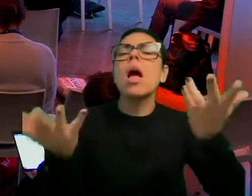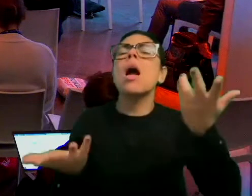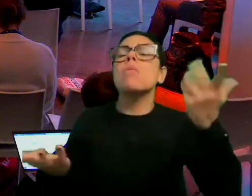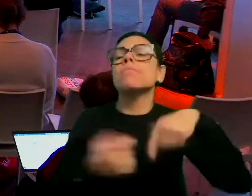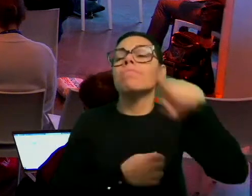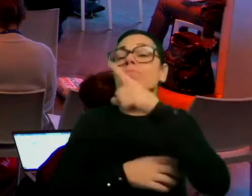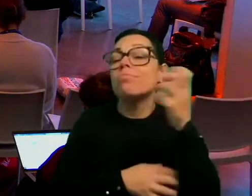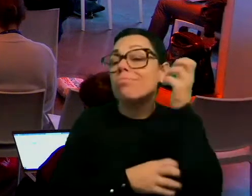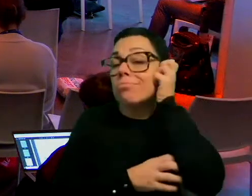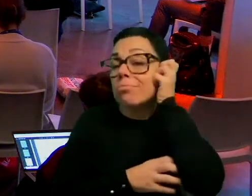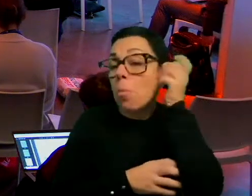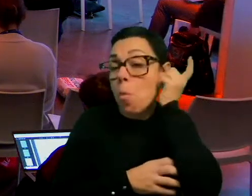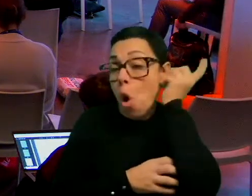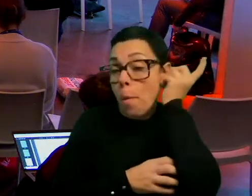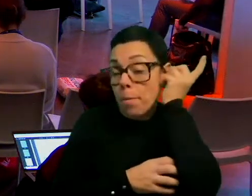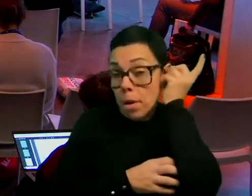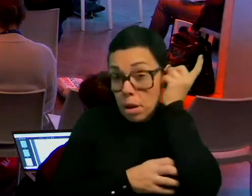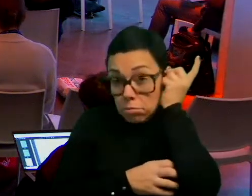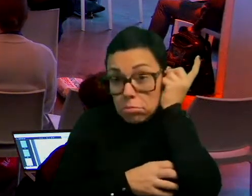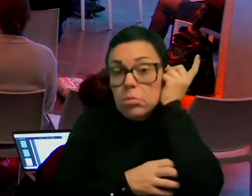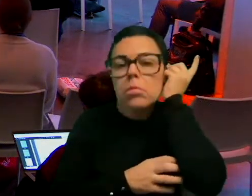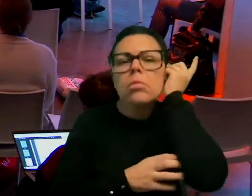that we have, if you scroll down,